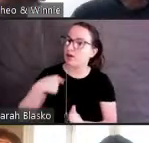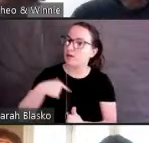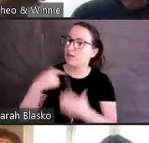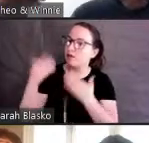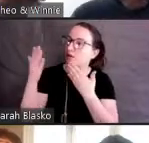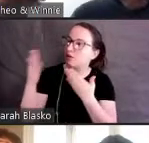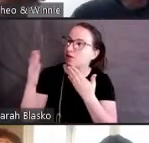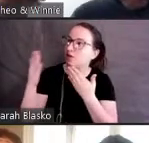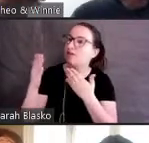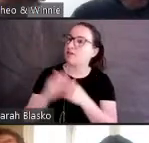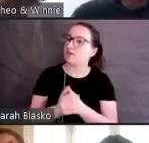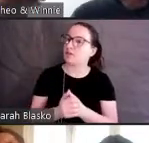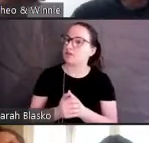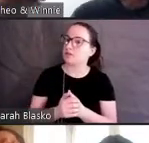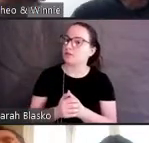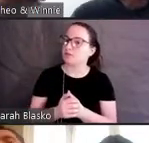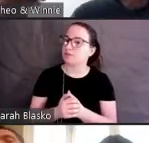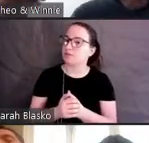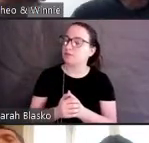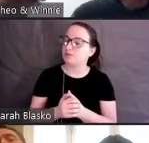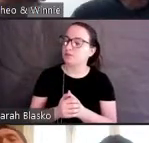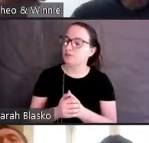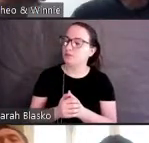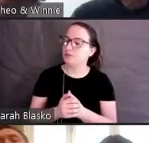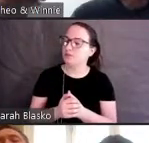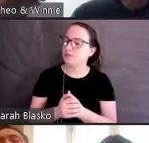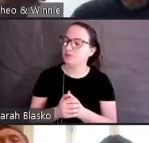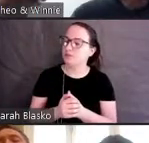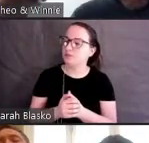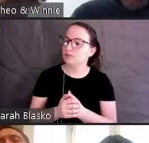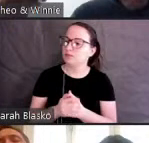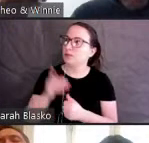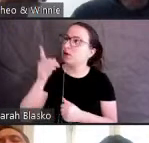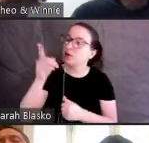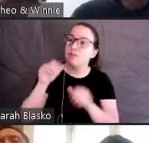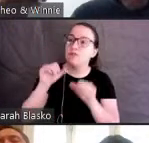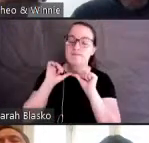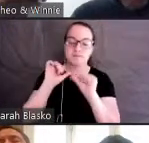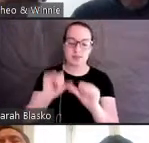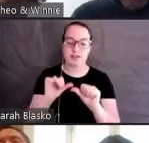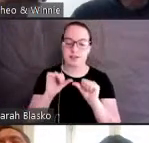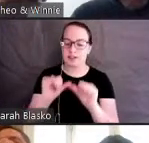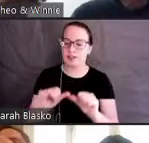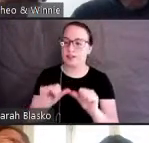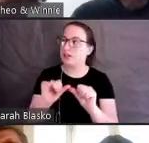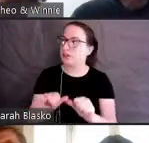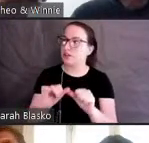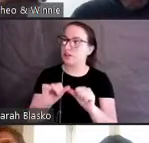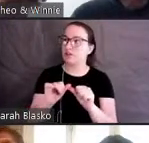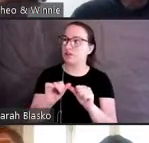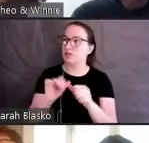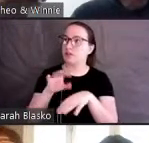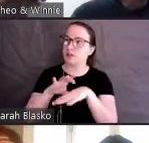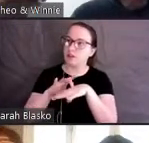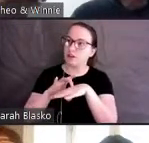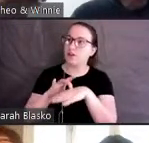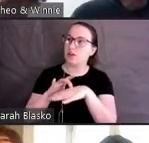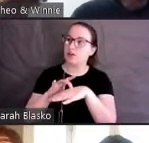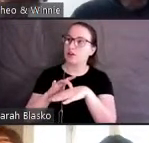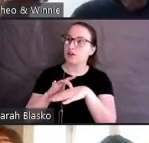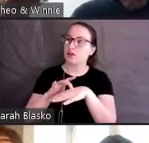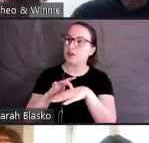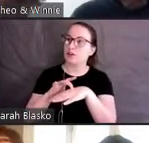how you've steadily come after humanity from the beginning of time. And I pray that we can, you know, chase after